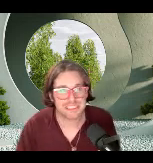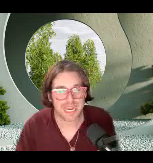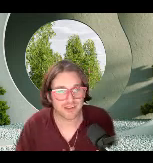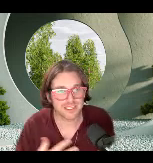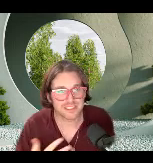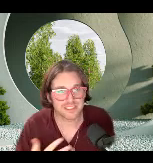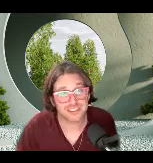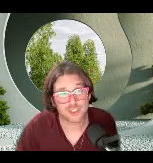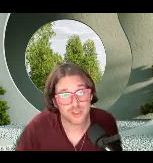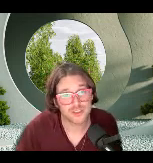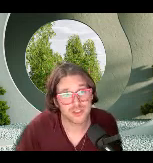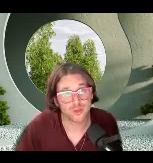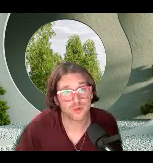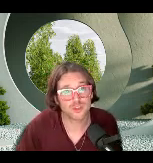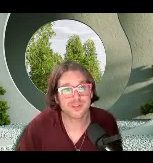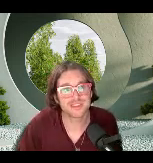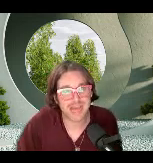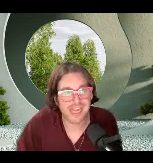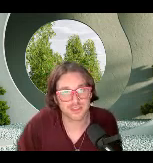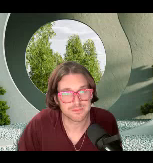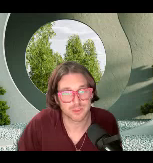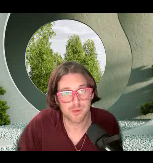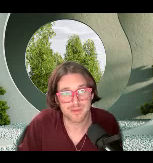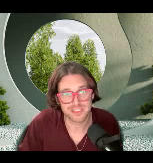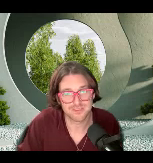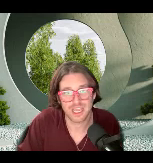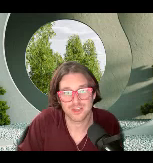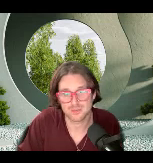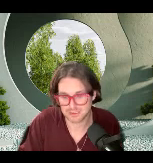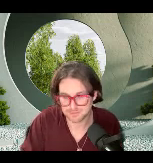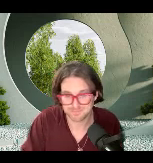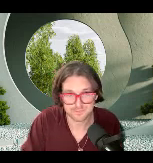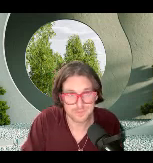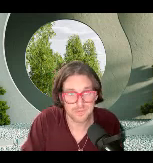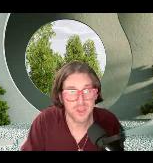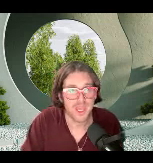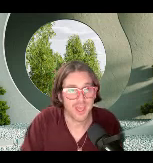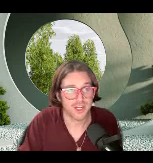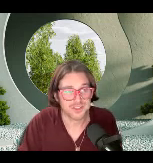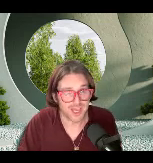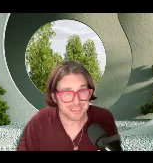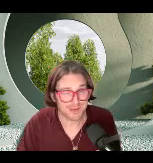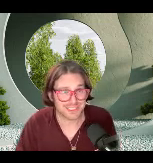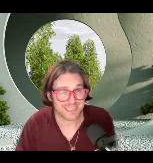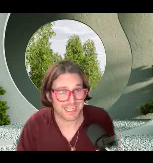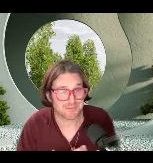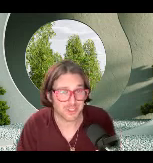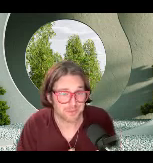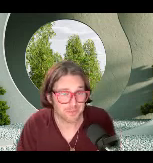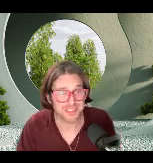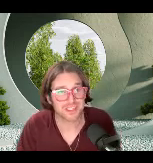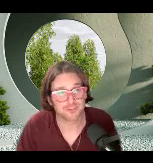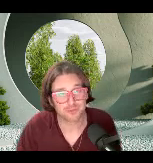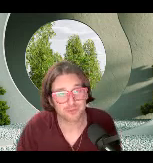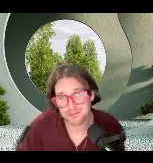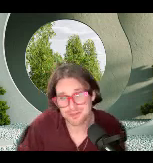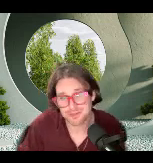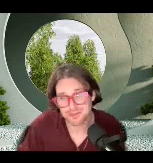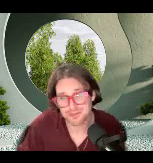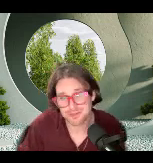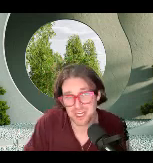it goes into areas and things that you can do to design those multiple means of engagement. It also talks about designing multiple means